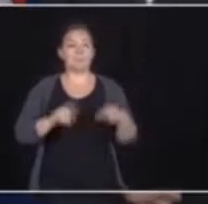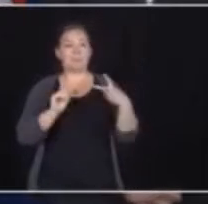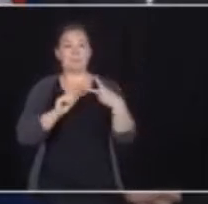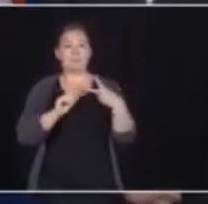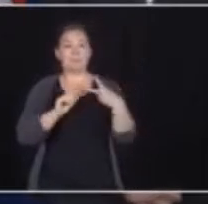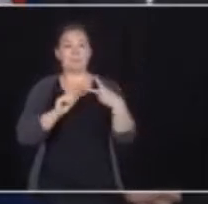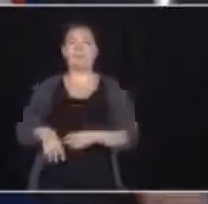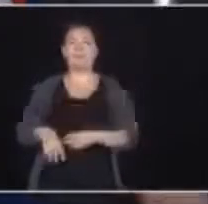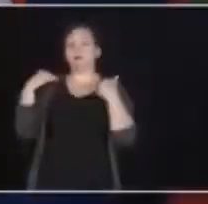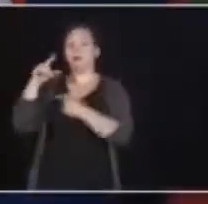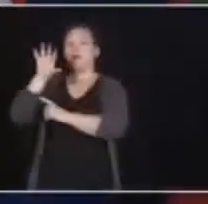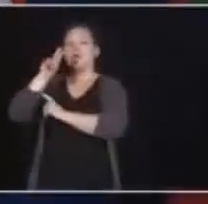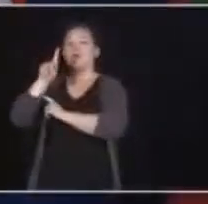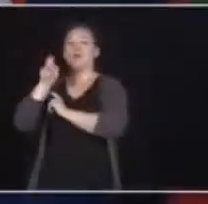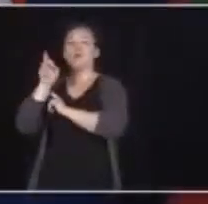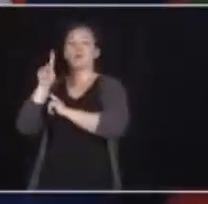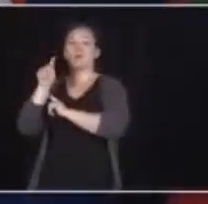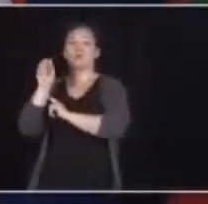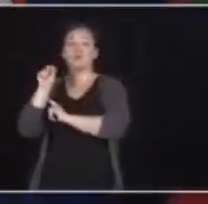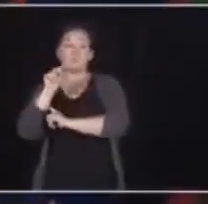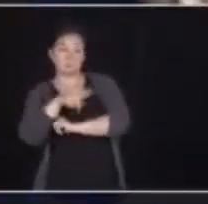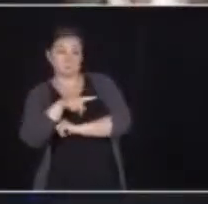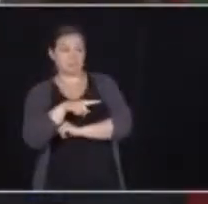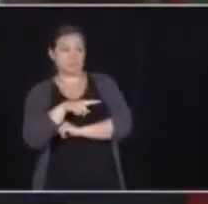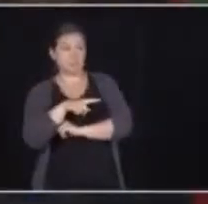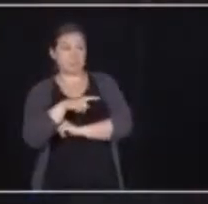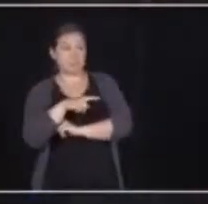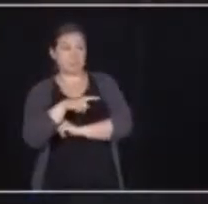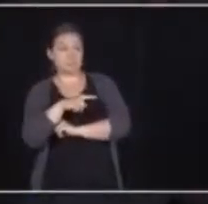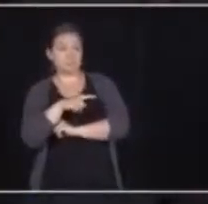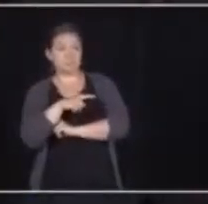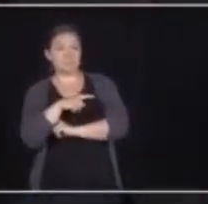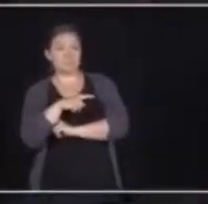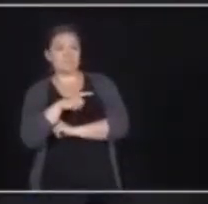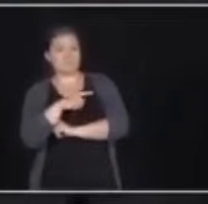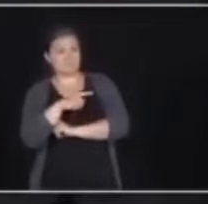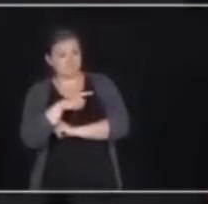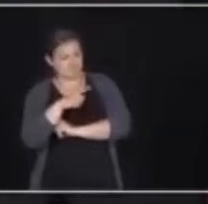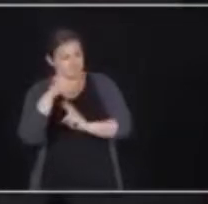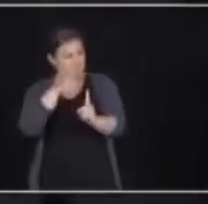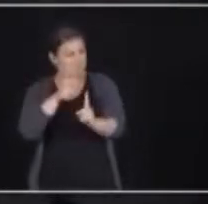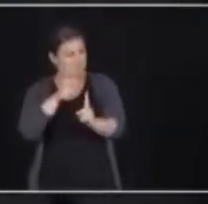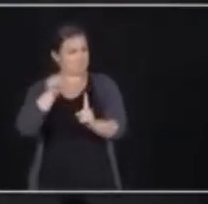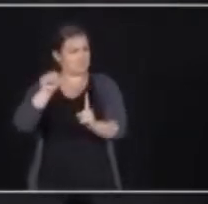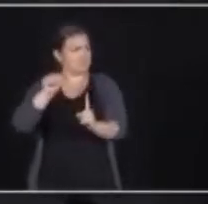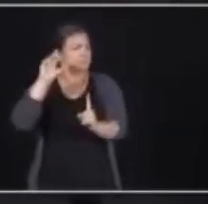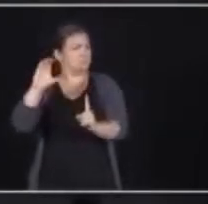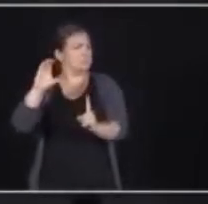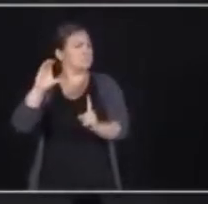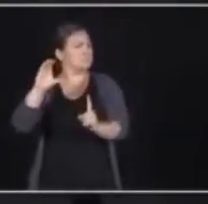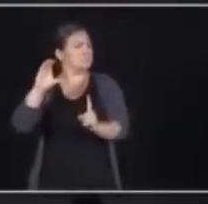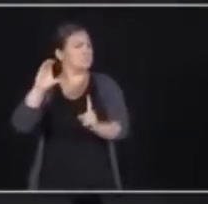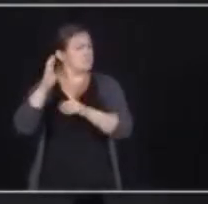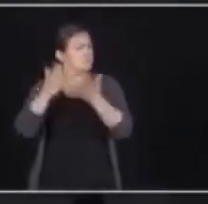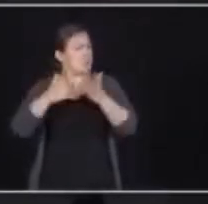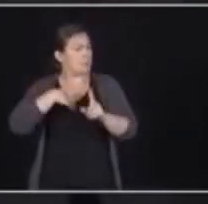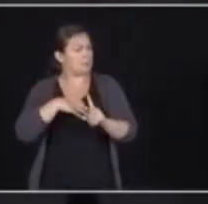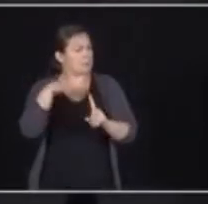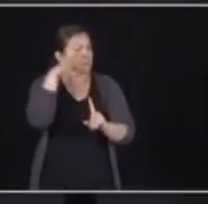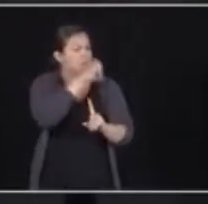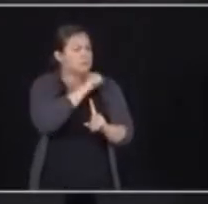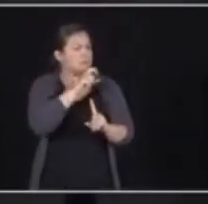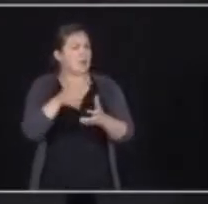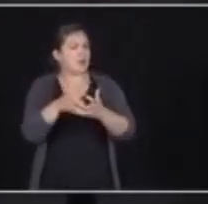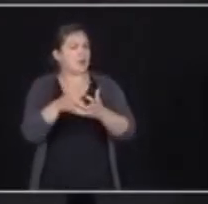Yeah. So back to the fund for air conditioning. First off, I'm sorry if I missed this, but could you say how much money will be allocated to